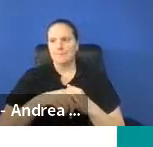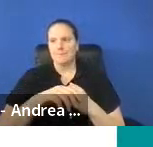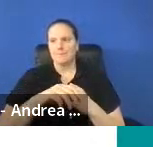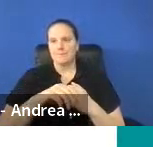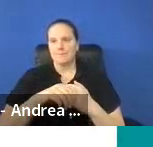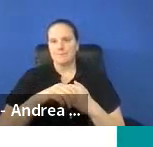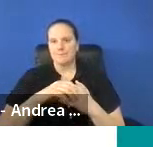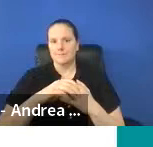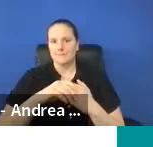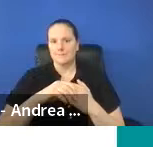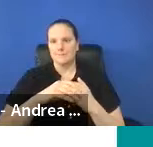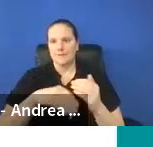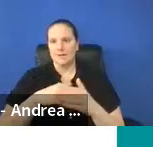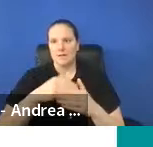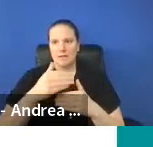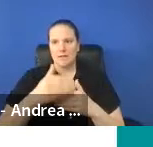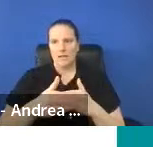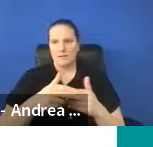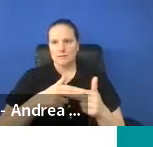Next slide.